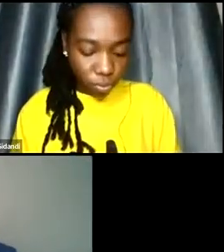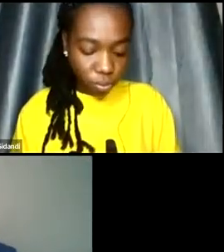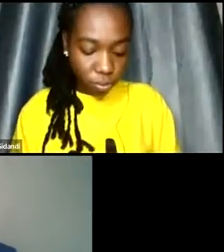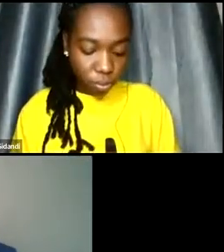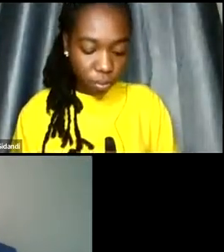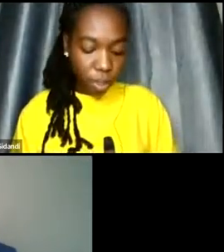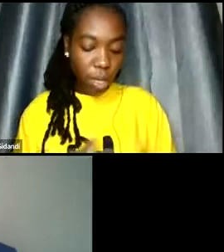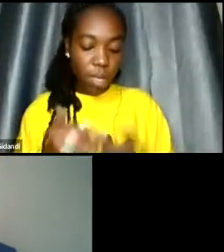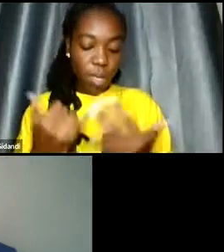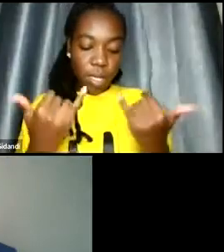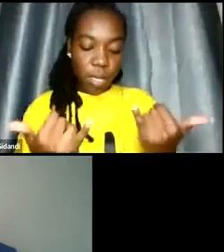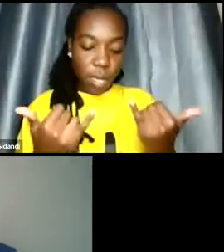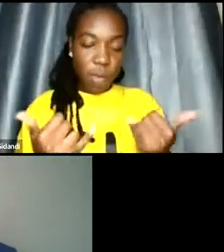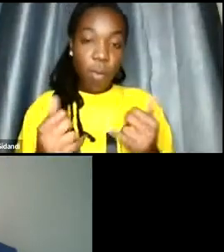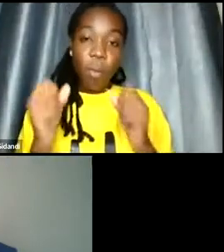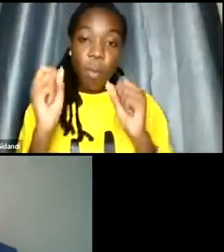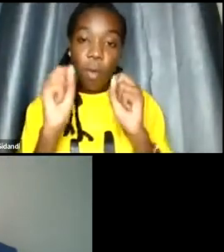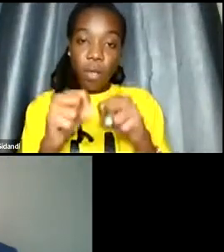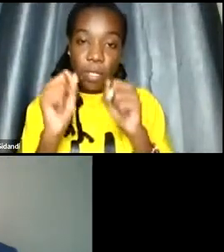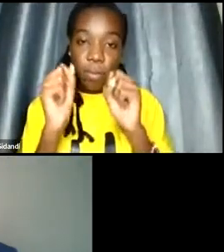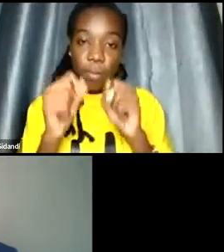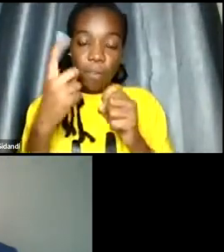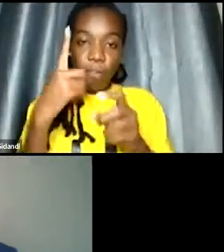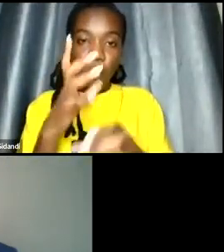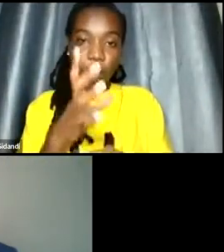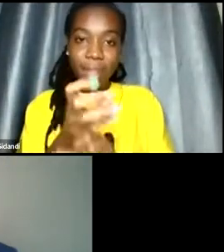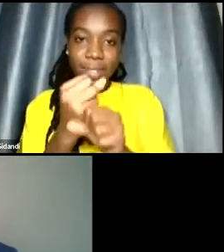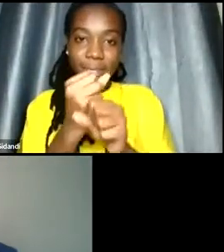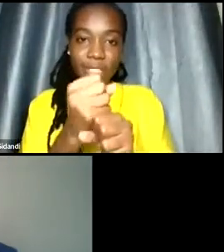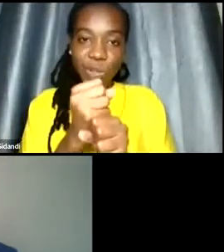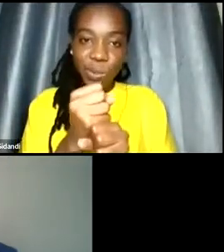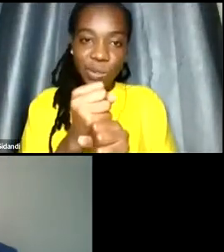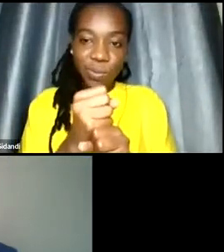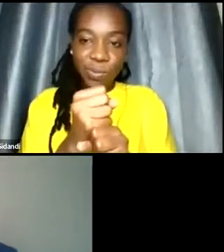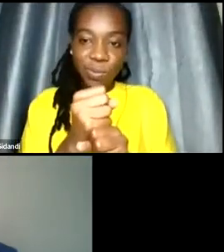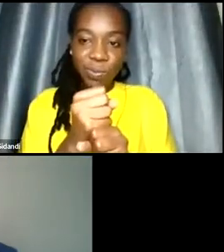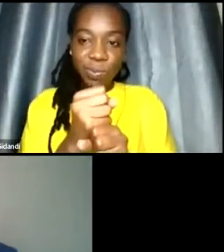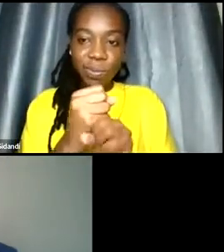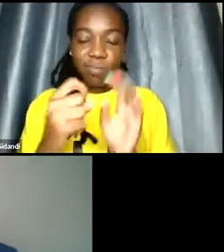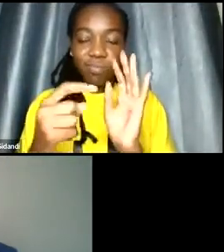Now, is it possible for an organization to spot